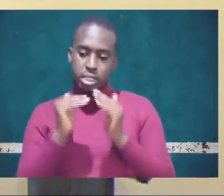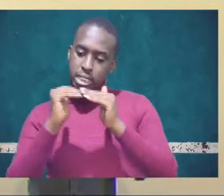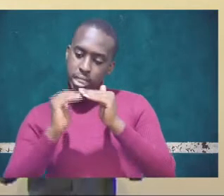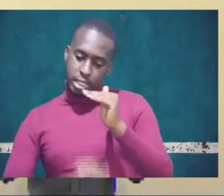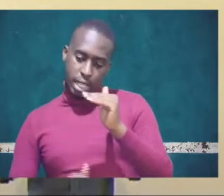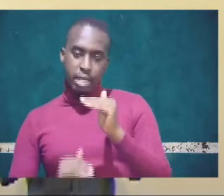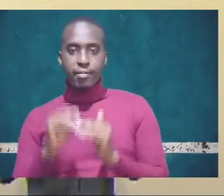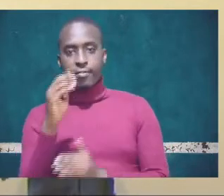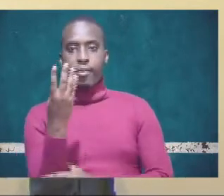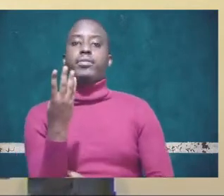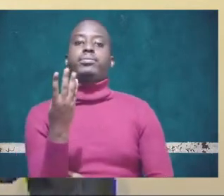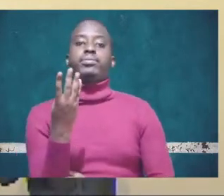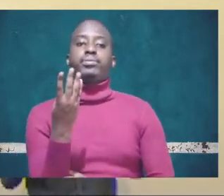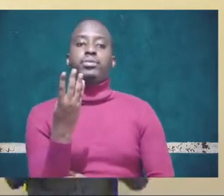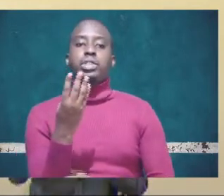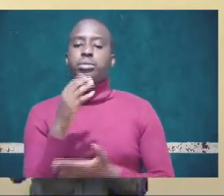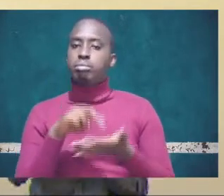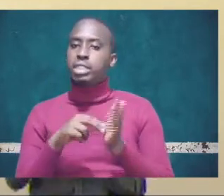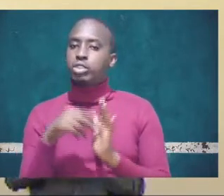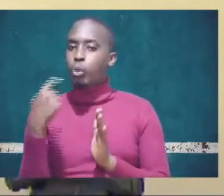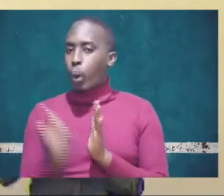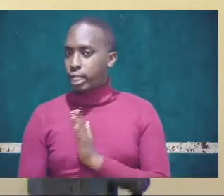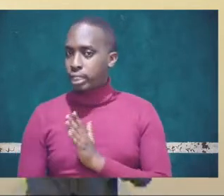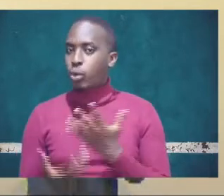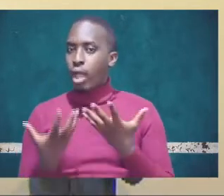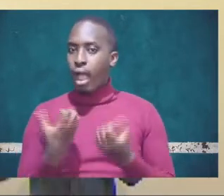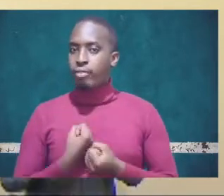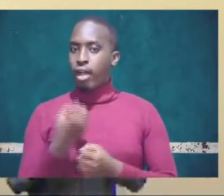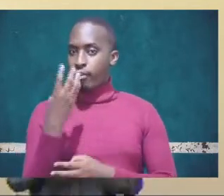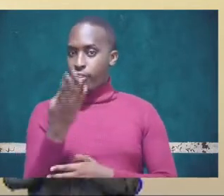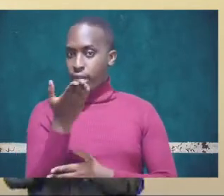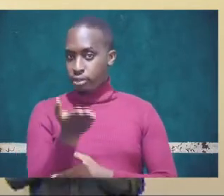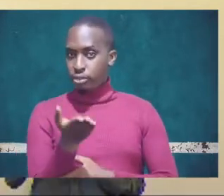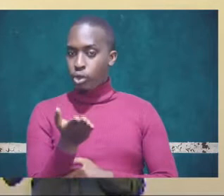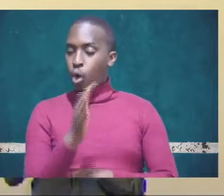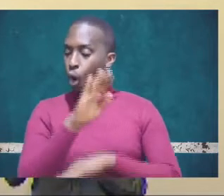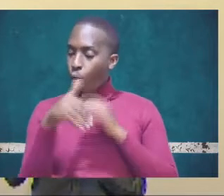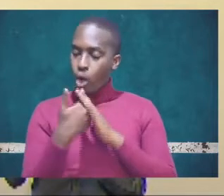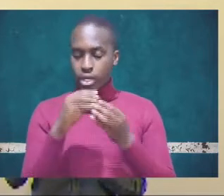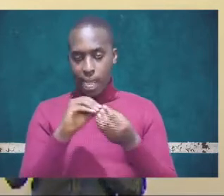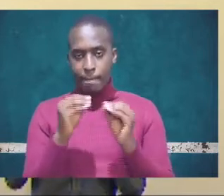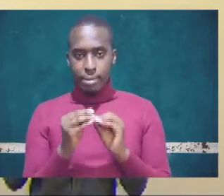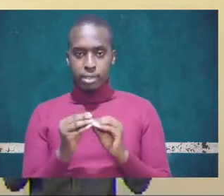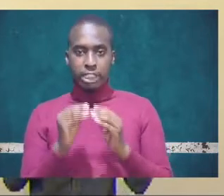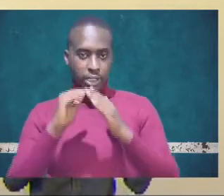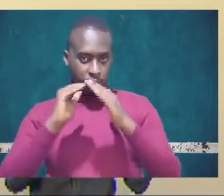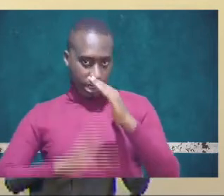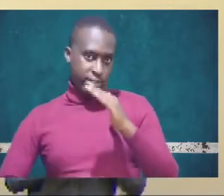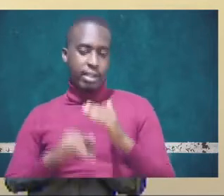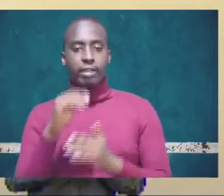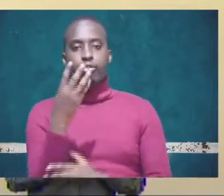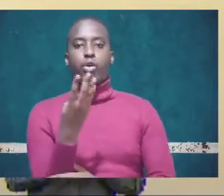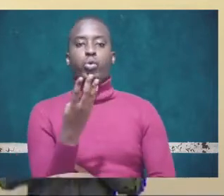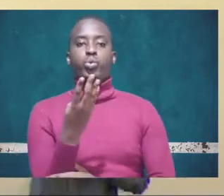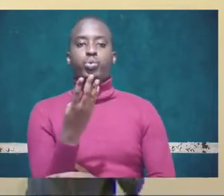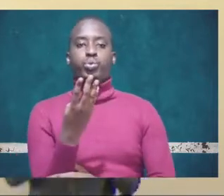4. What does it mean? We have now 4 here. All these numbers, they are less than